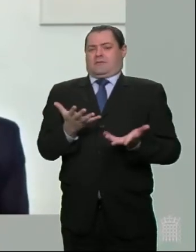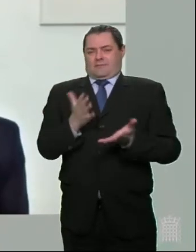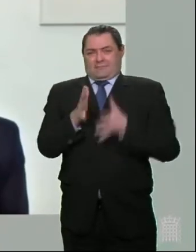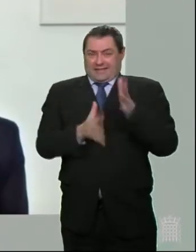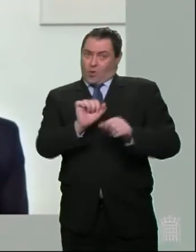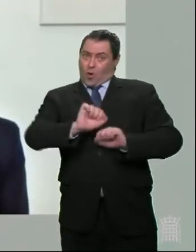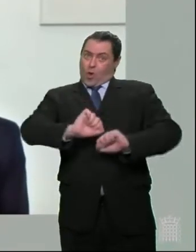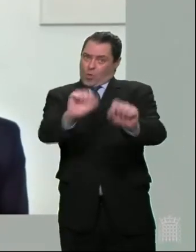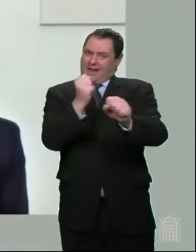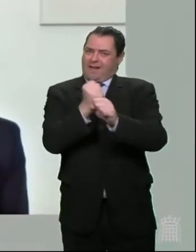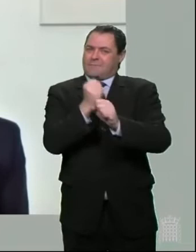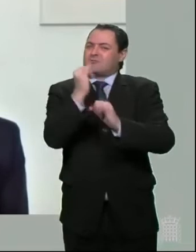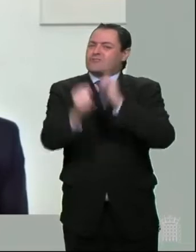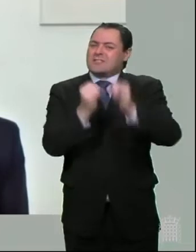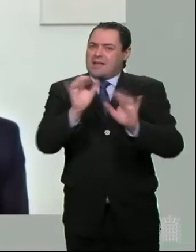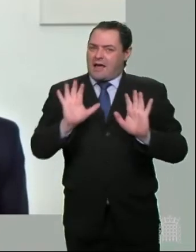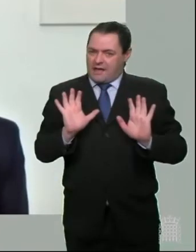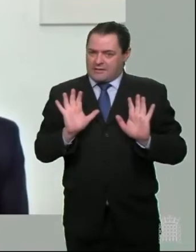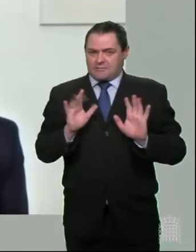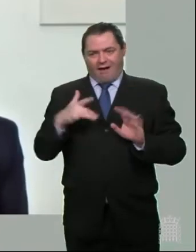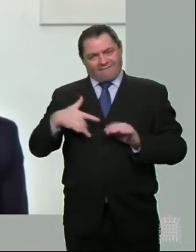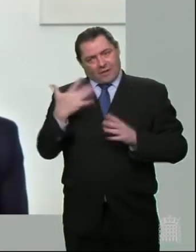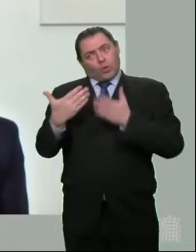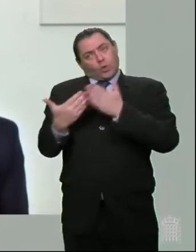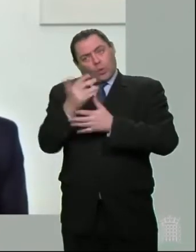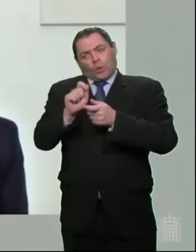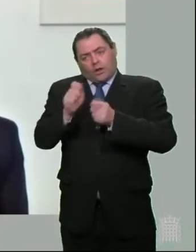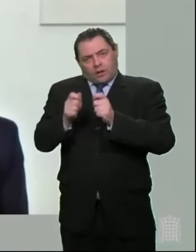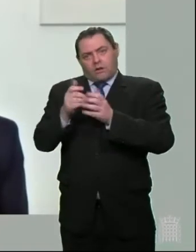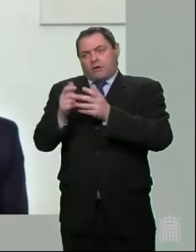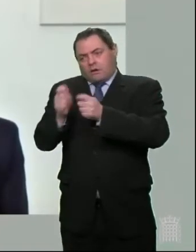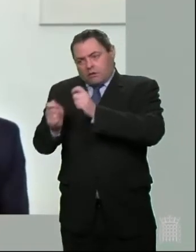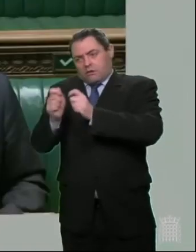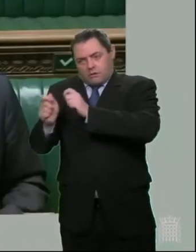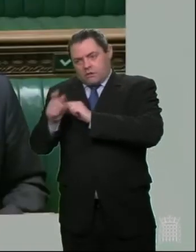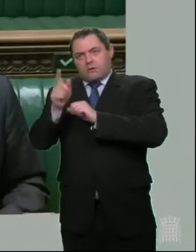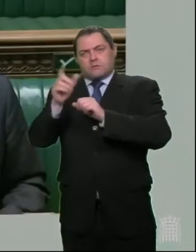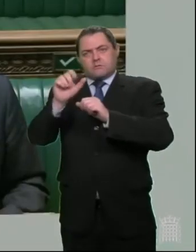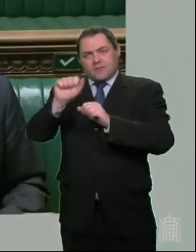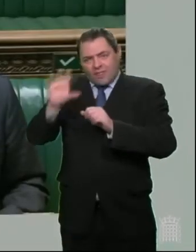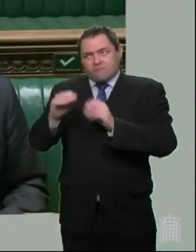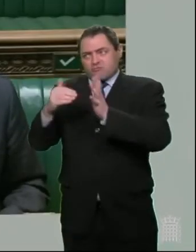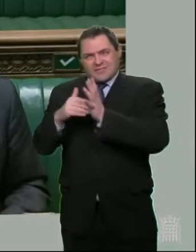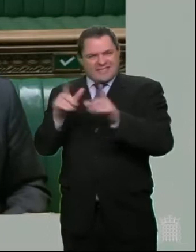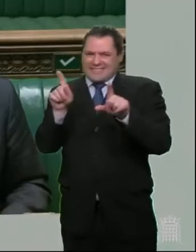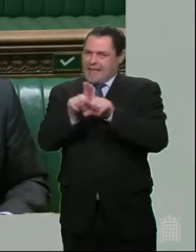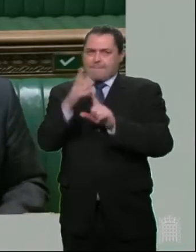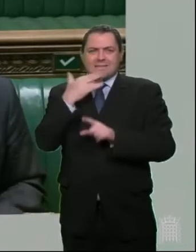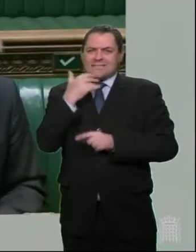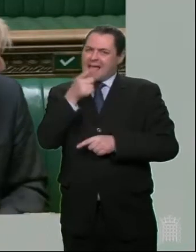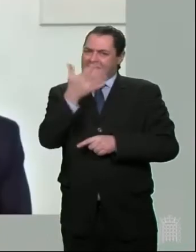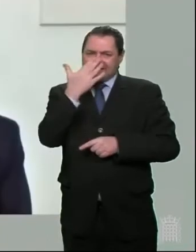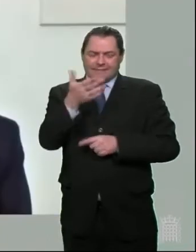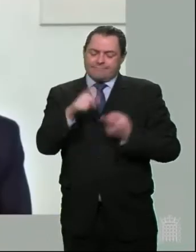mistake in relation to the new variants of the virus. Mr. Speaker, let me turn to schools.